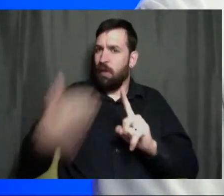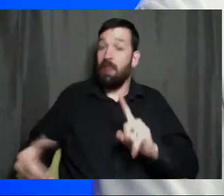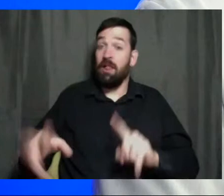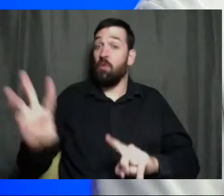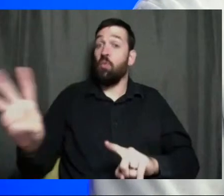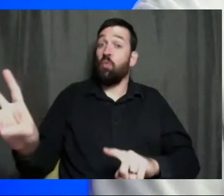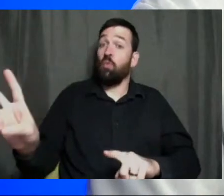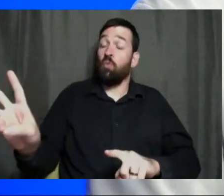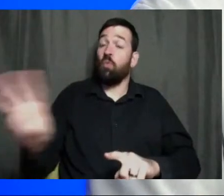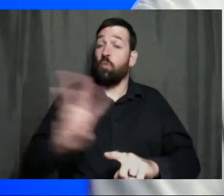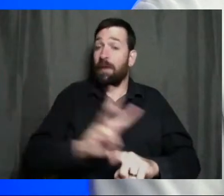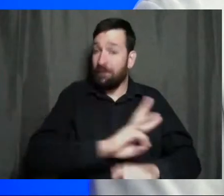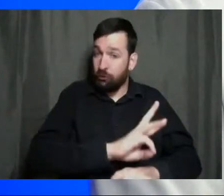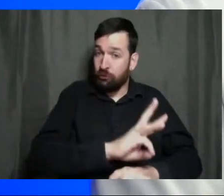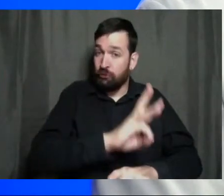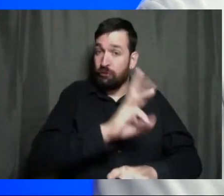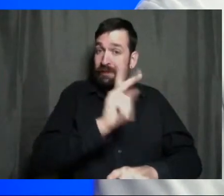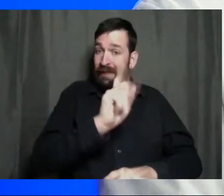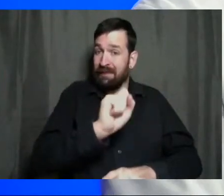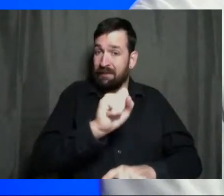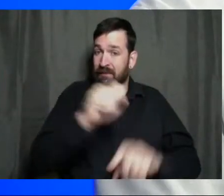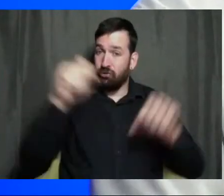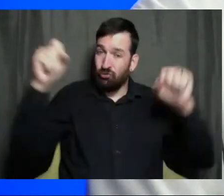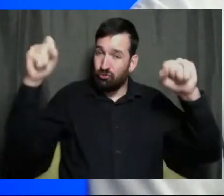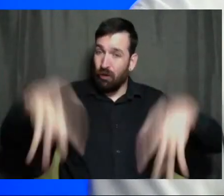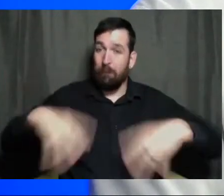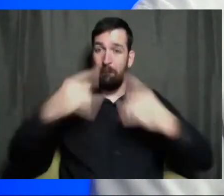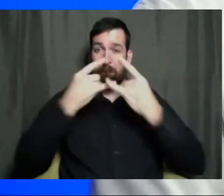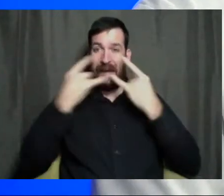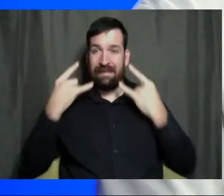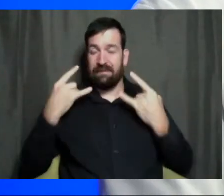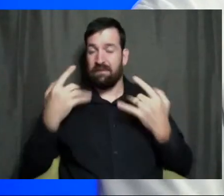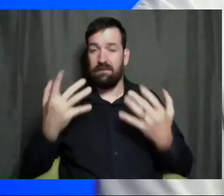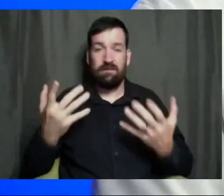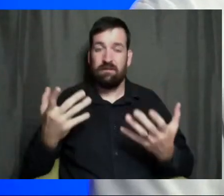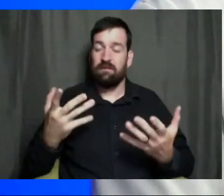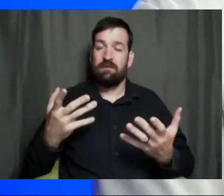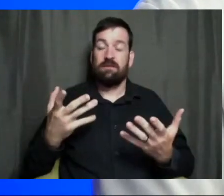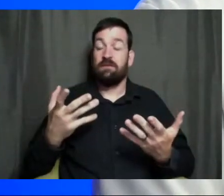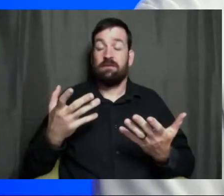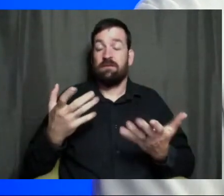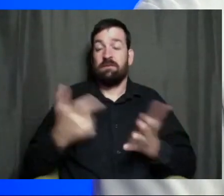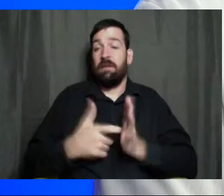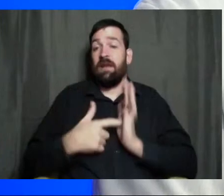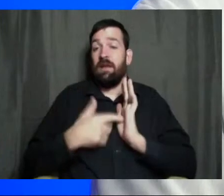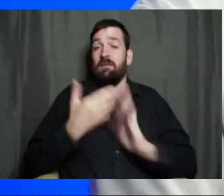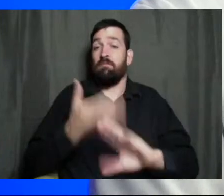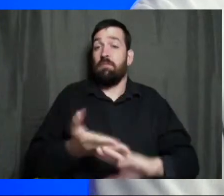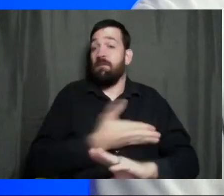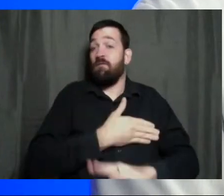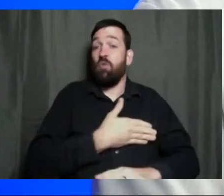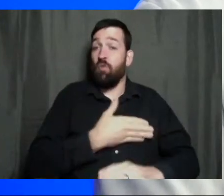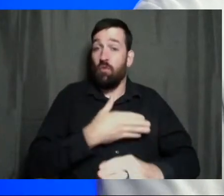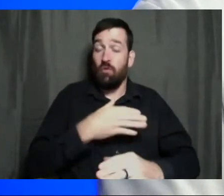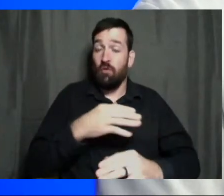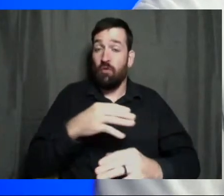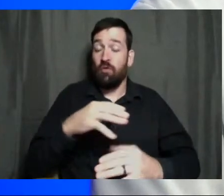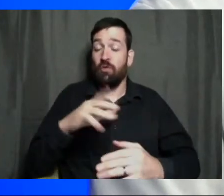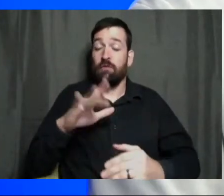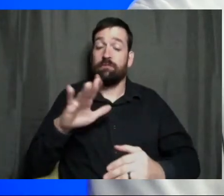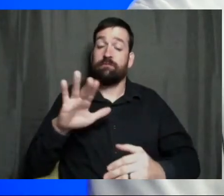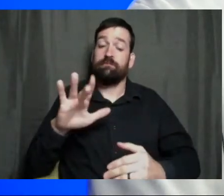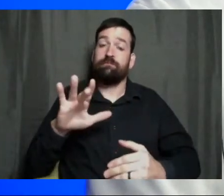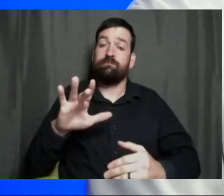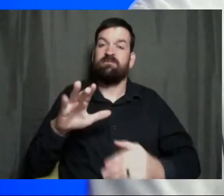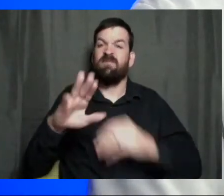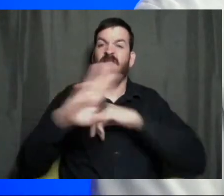dropped the mask mandate, even before the end of the 2020, the fall